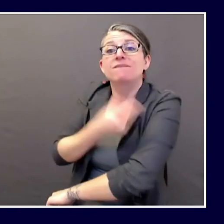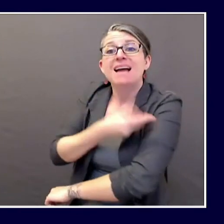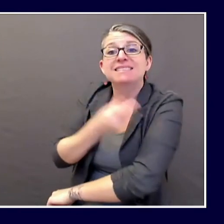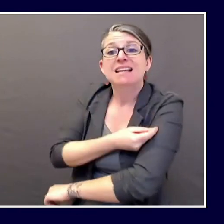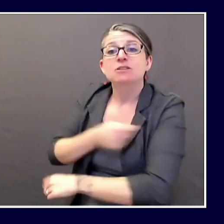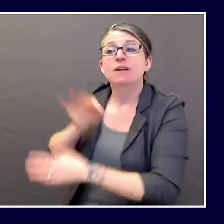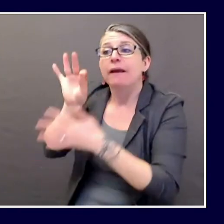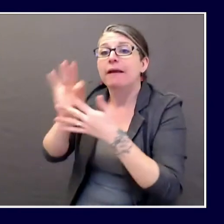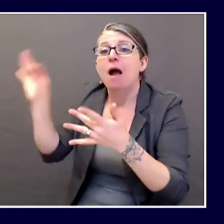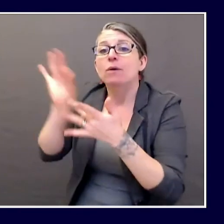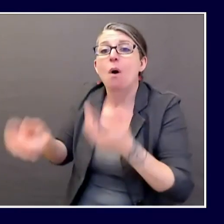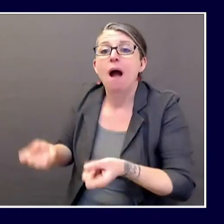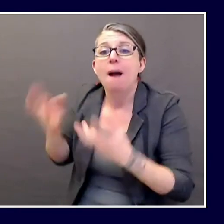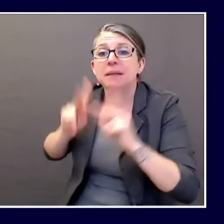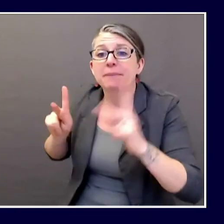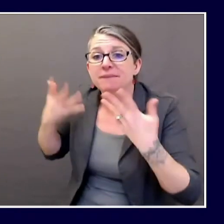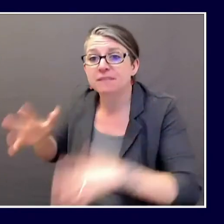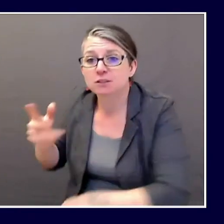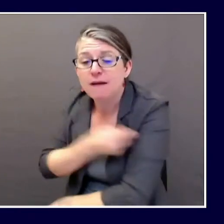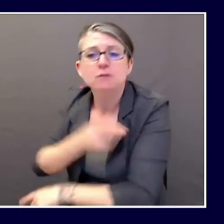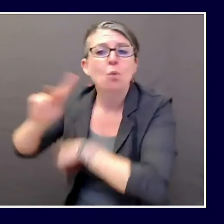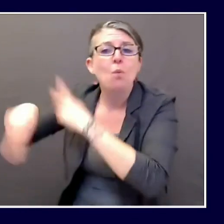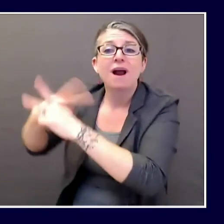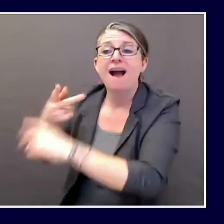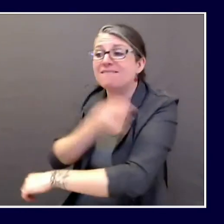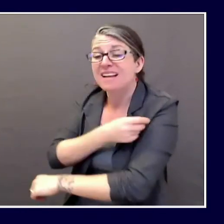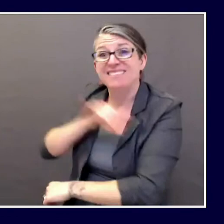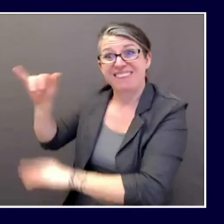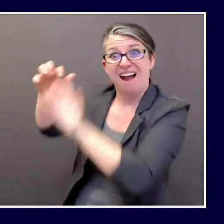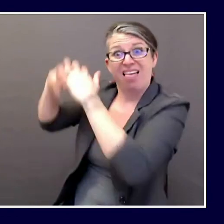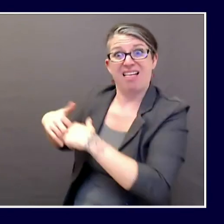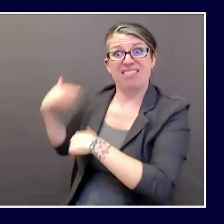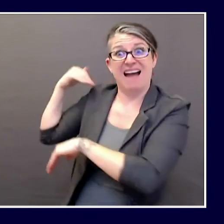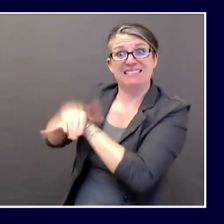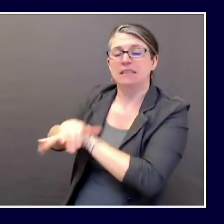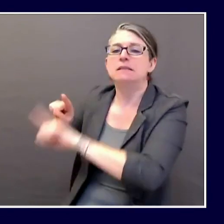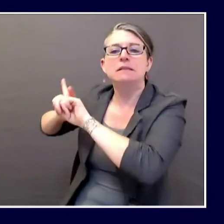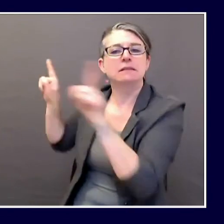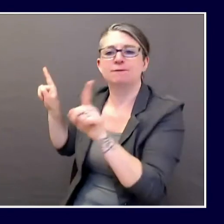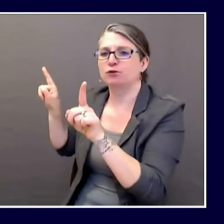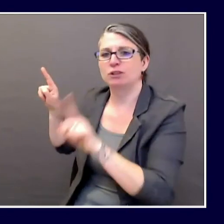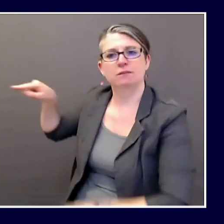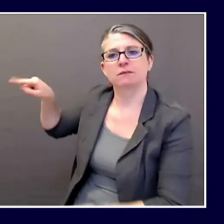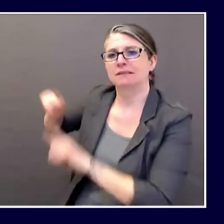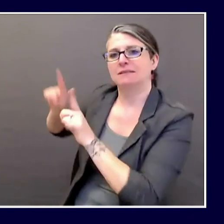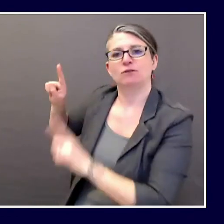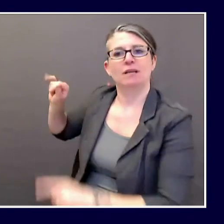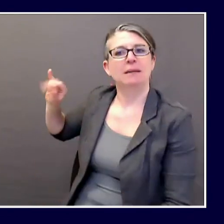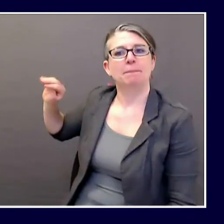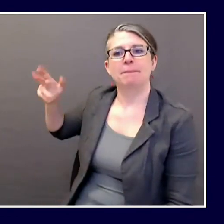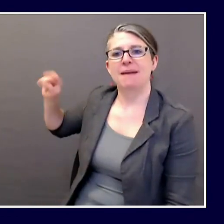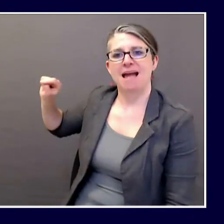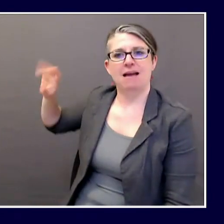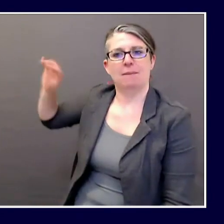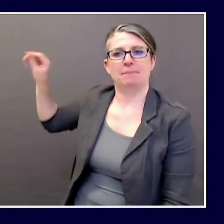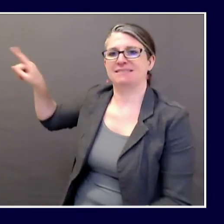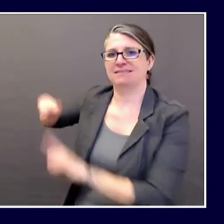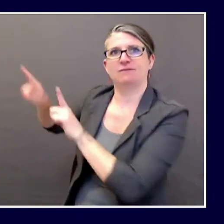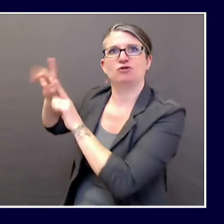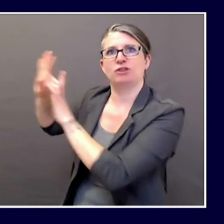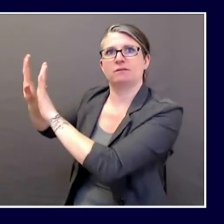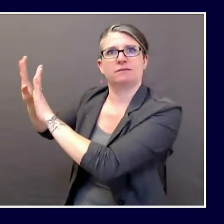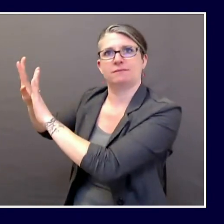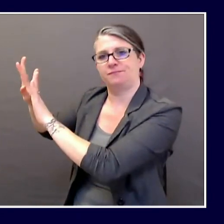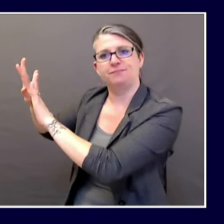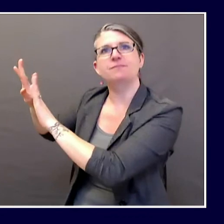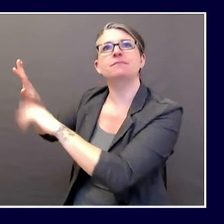imagine, I'm waiting with bated breath to see how many shots in arms we did yesterday, because that's a number that we're tracking. But we're also planning,